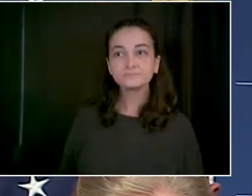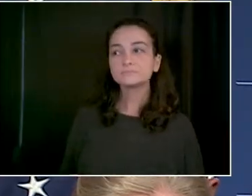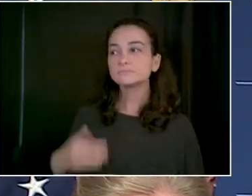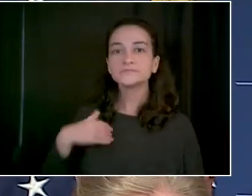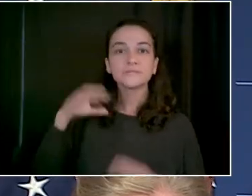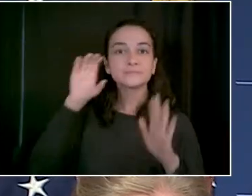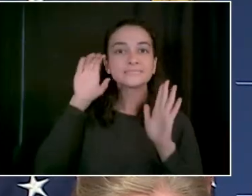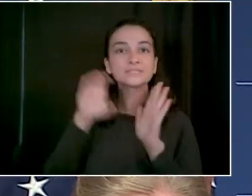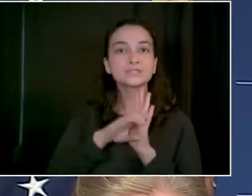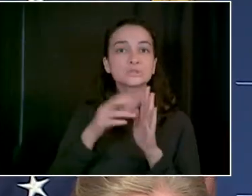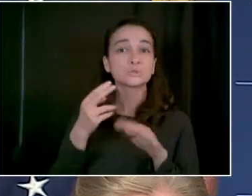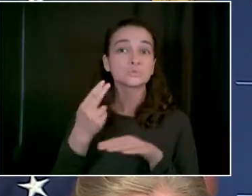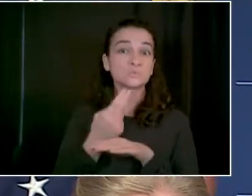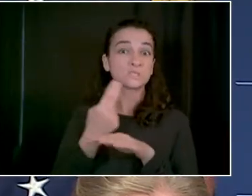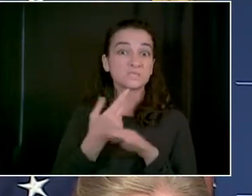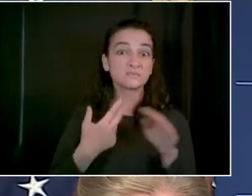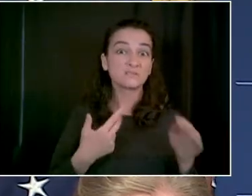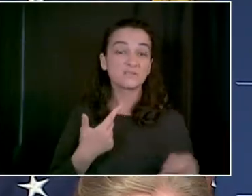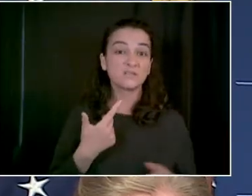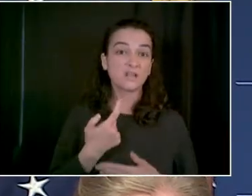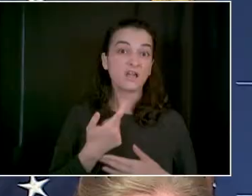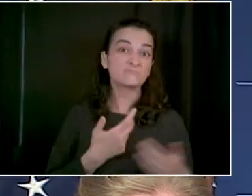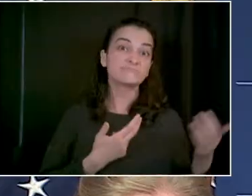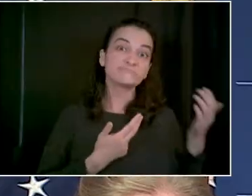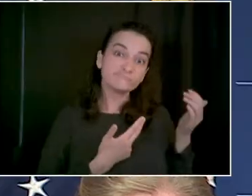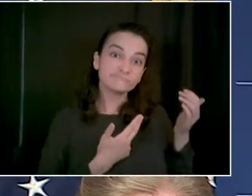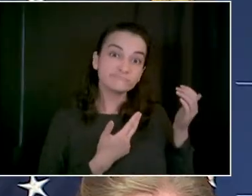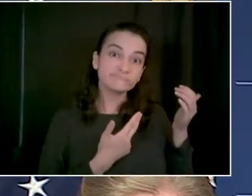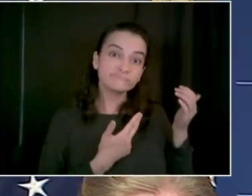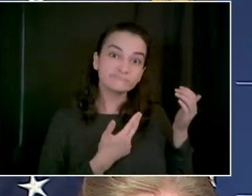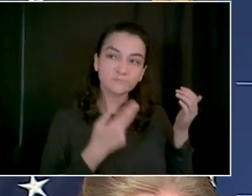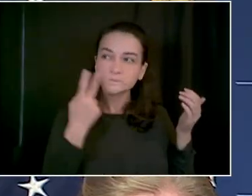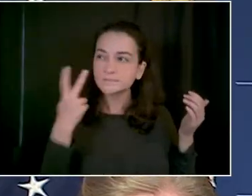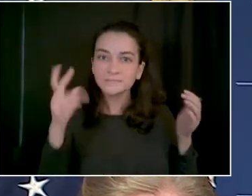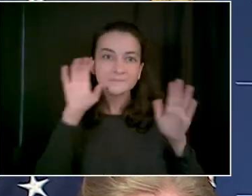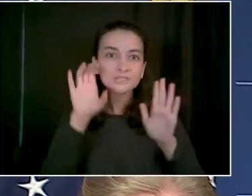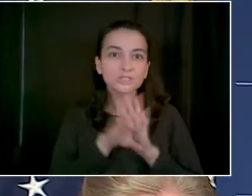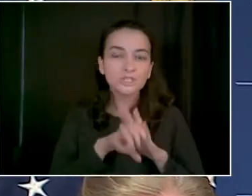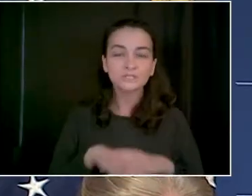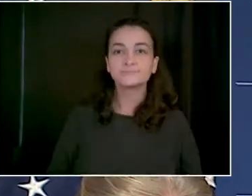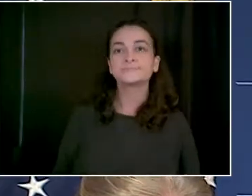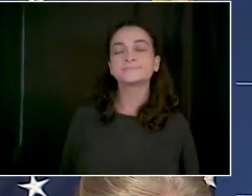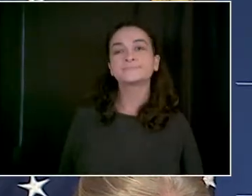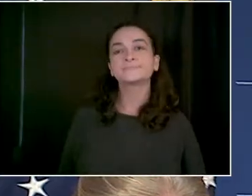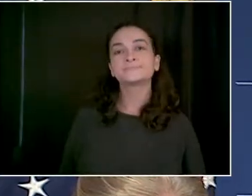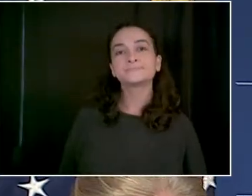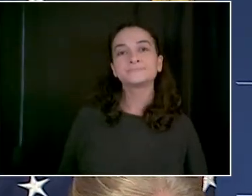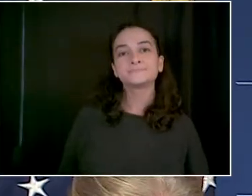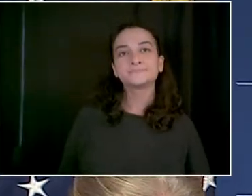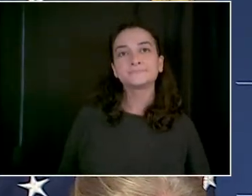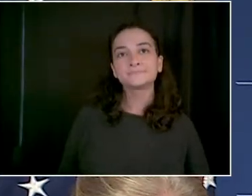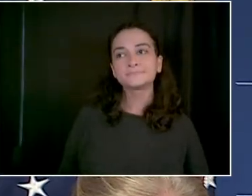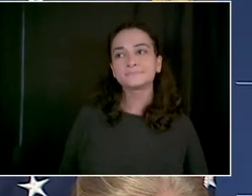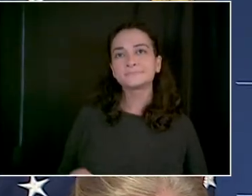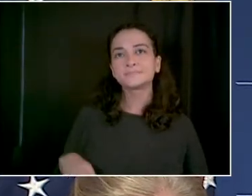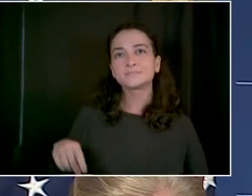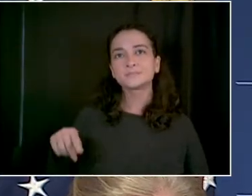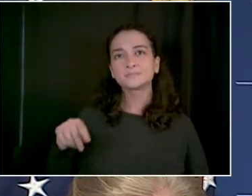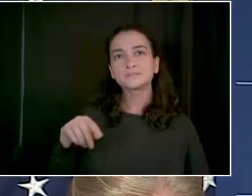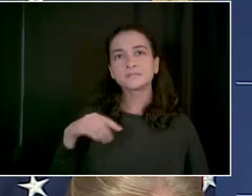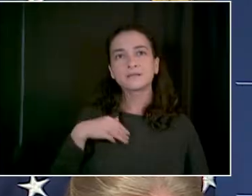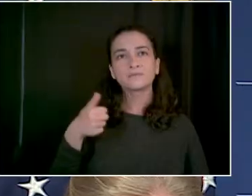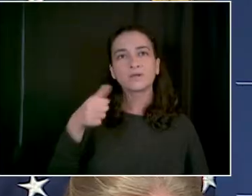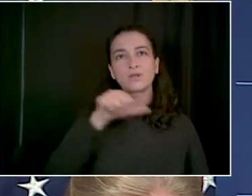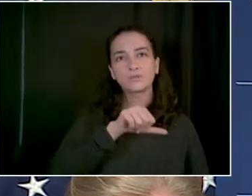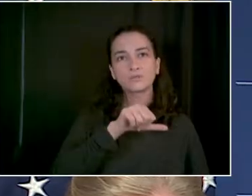we're addressing that. You saw very recently, the police commissioner and the staff, Tren de Aragua, 107 guns